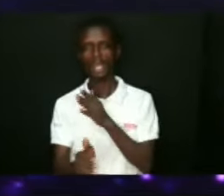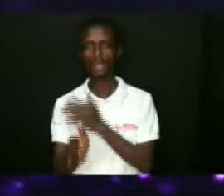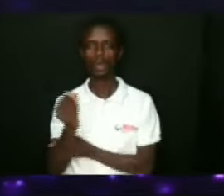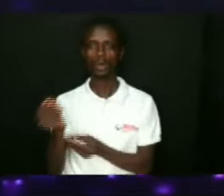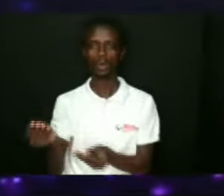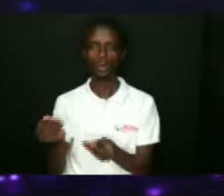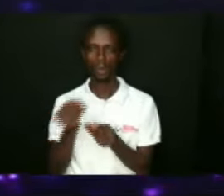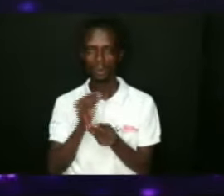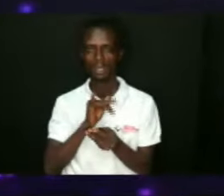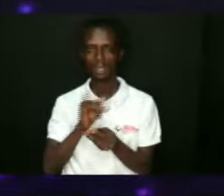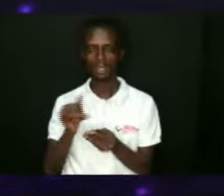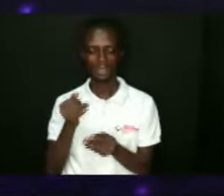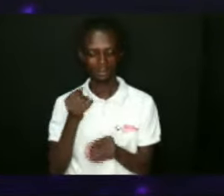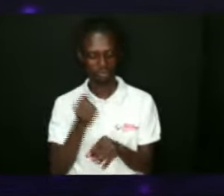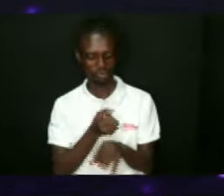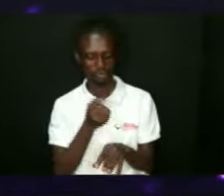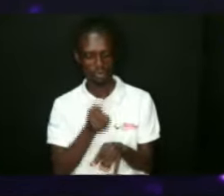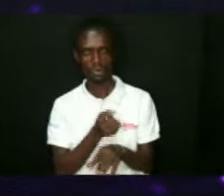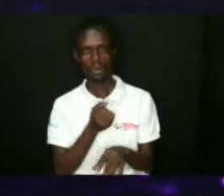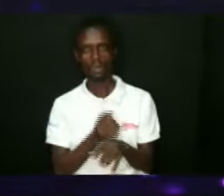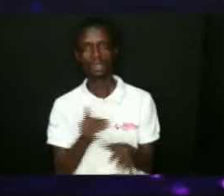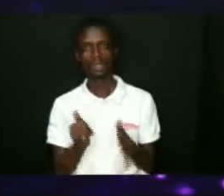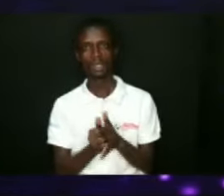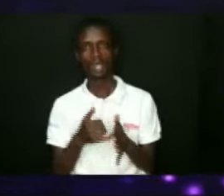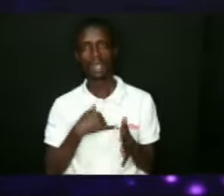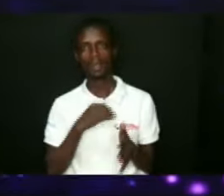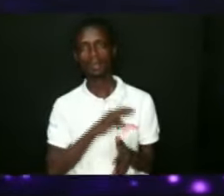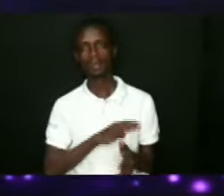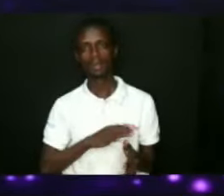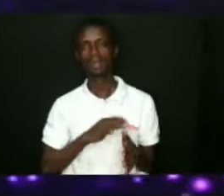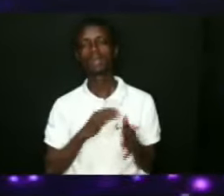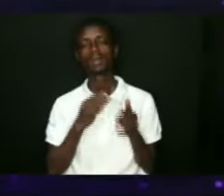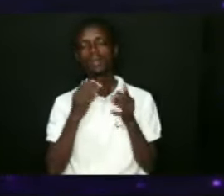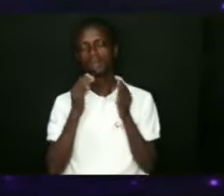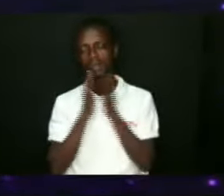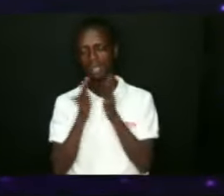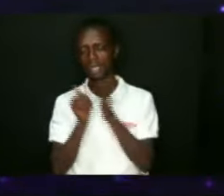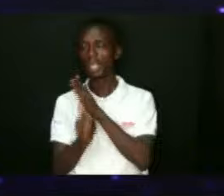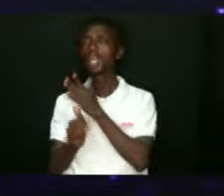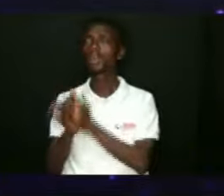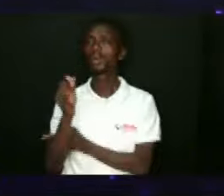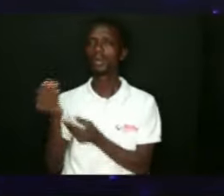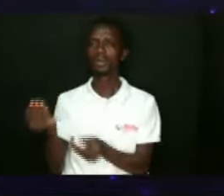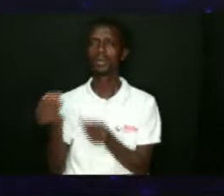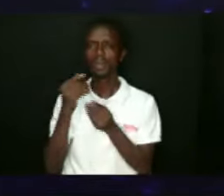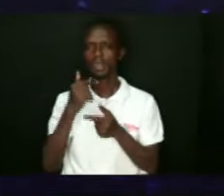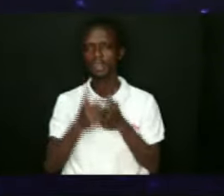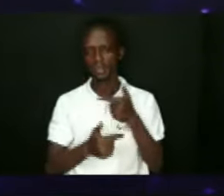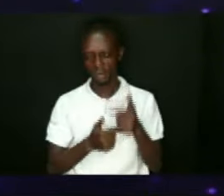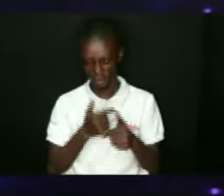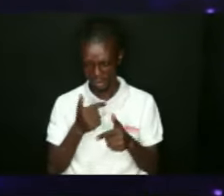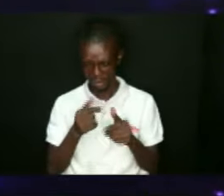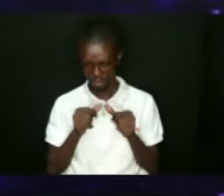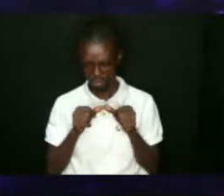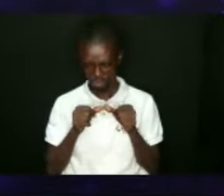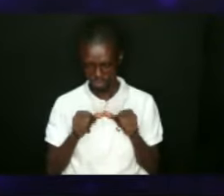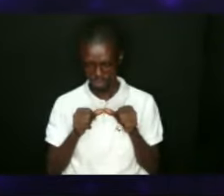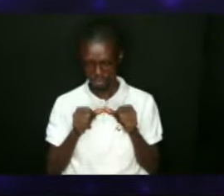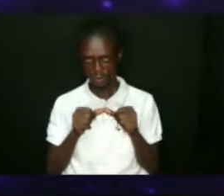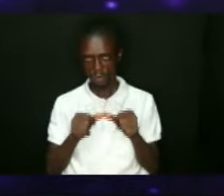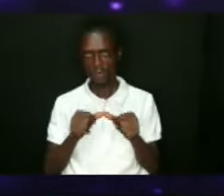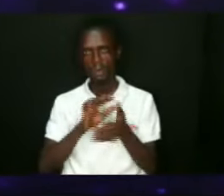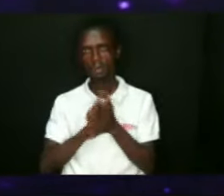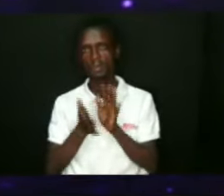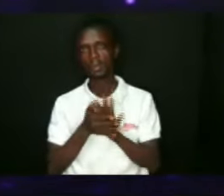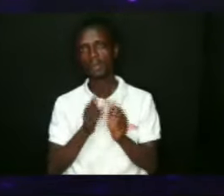has expounded it unto us. We pray that God will give us grace as we step up our voltage to become